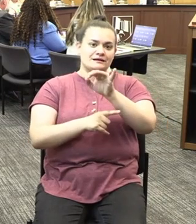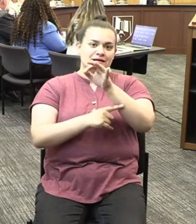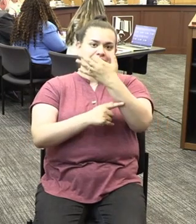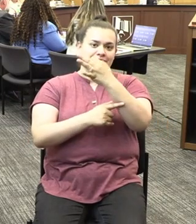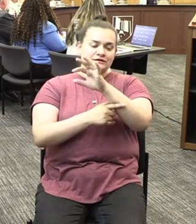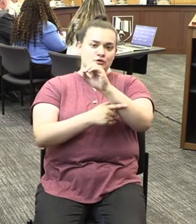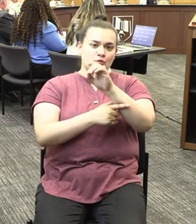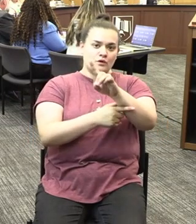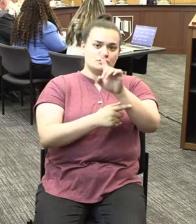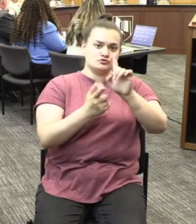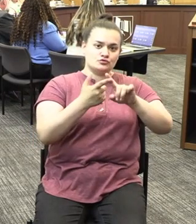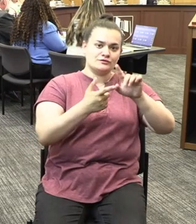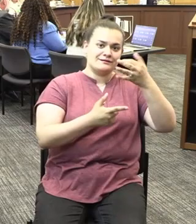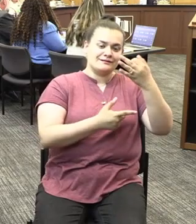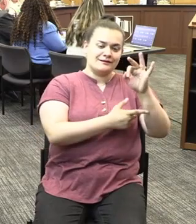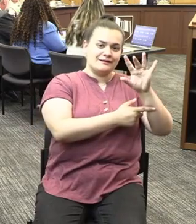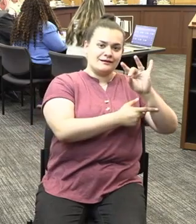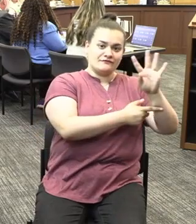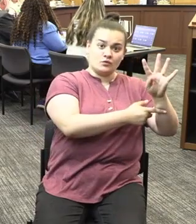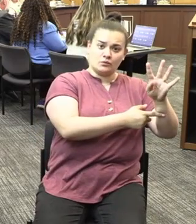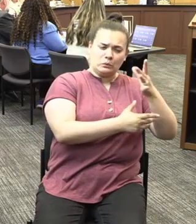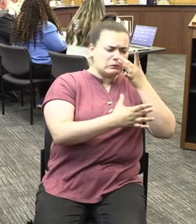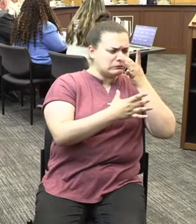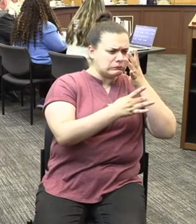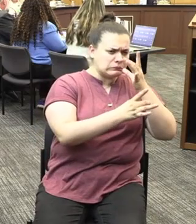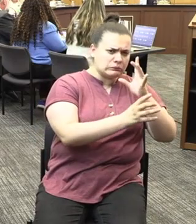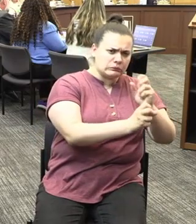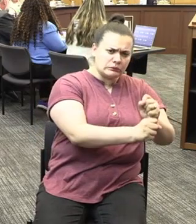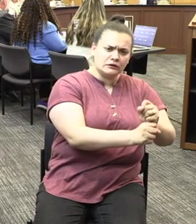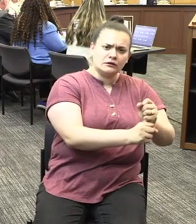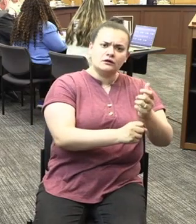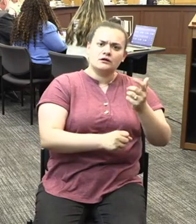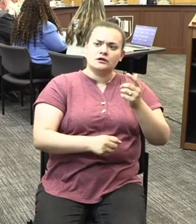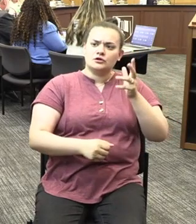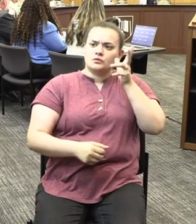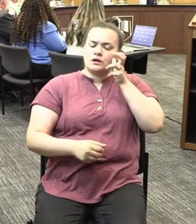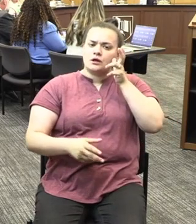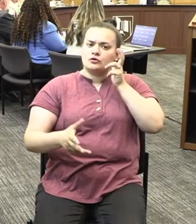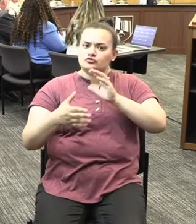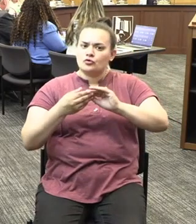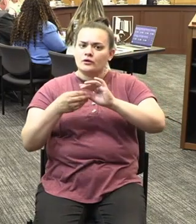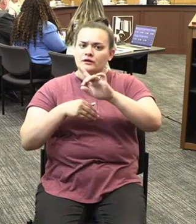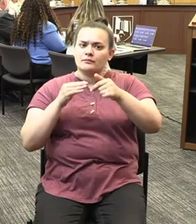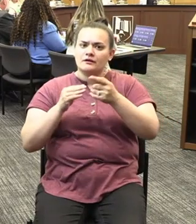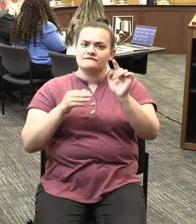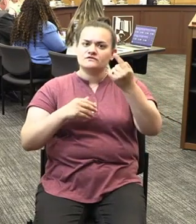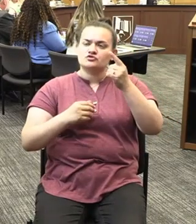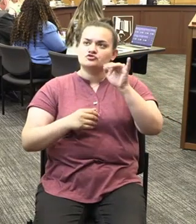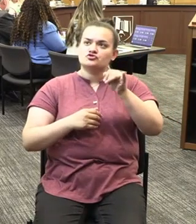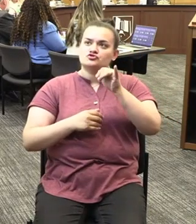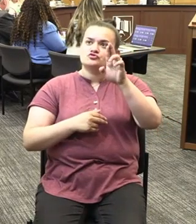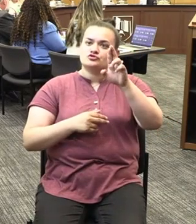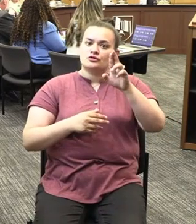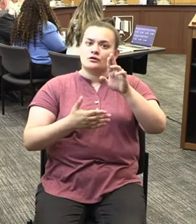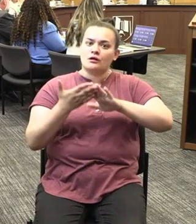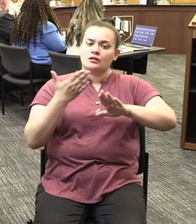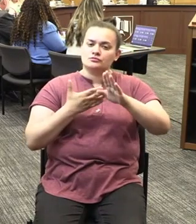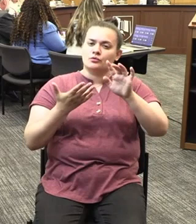you it's quite fascinating. We hear a lot of stories about being the first junior college, but what else do we know about it?